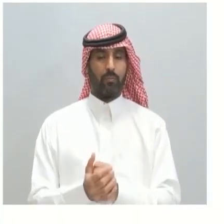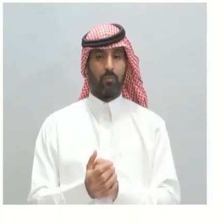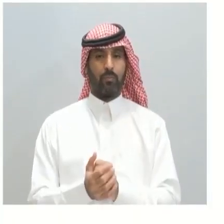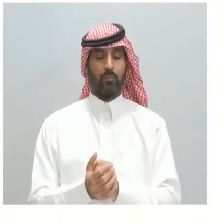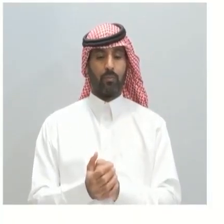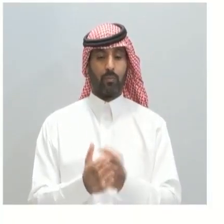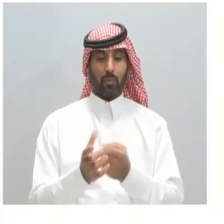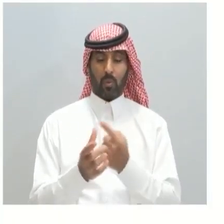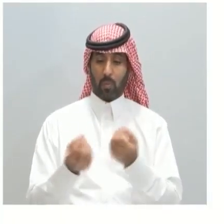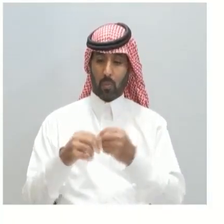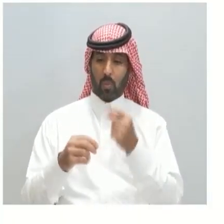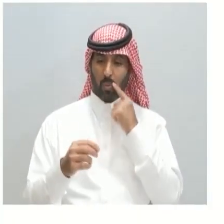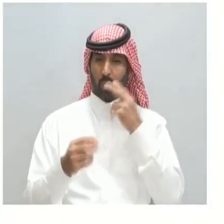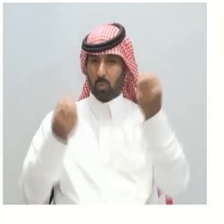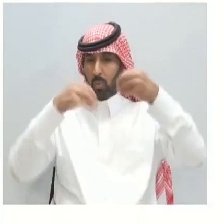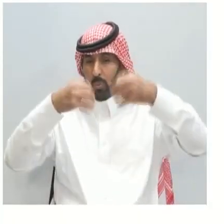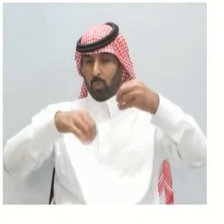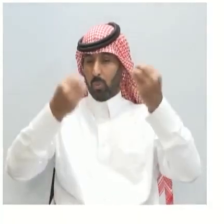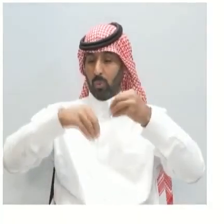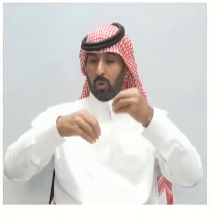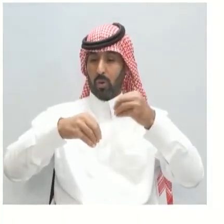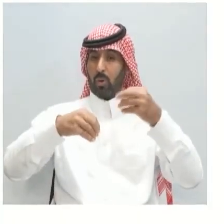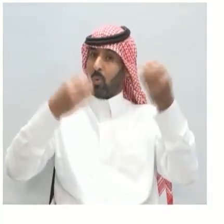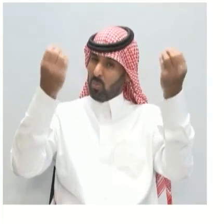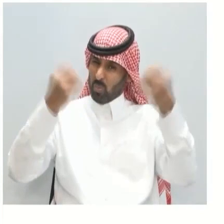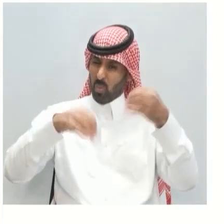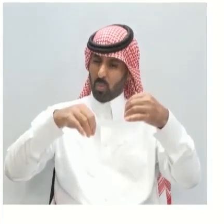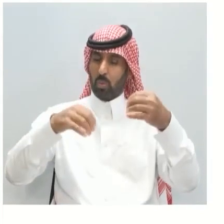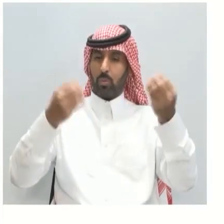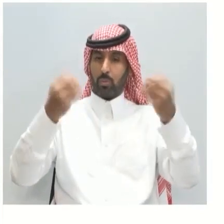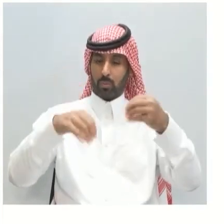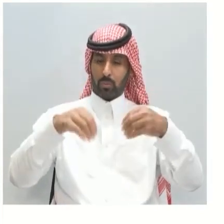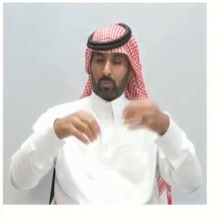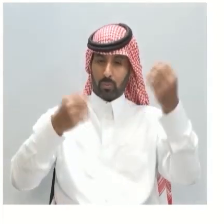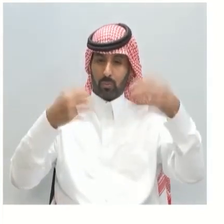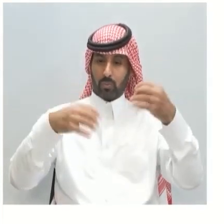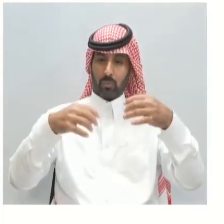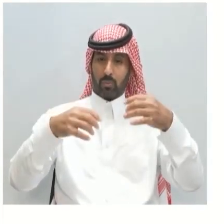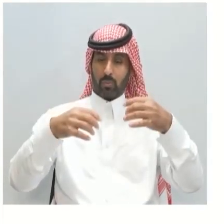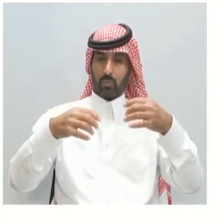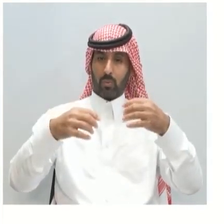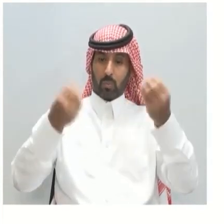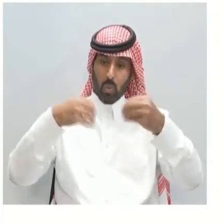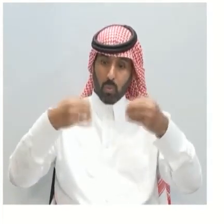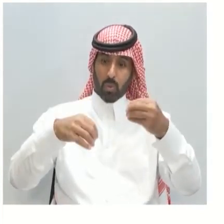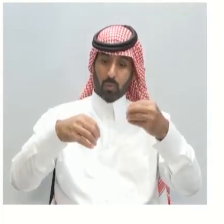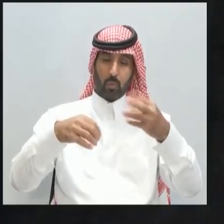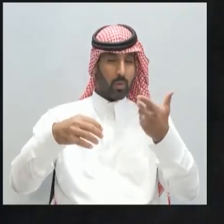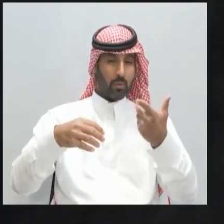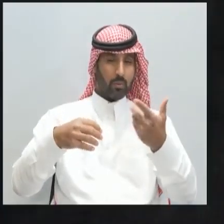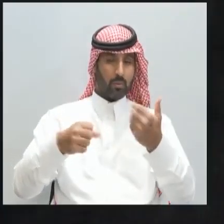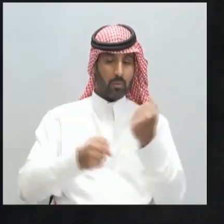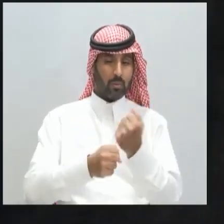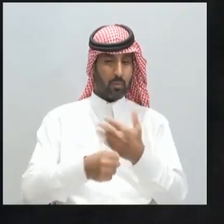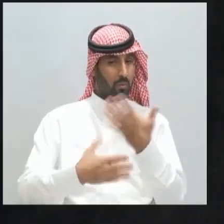here. The more it rains, the what? The more it rains. Of course, you can answer it. You can answer all of these